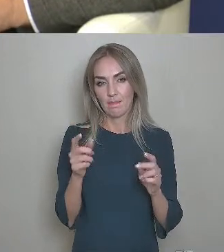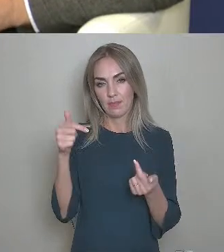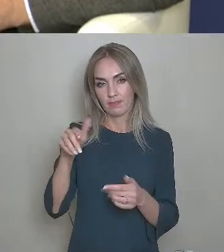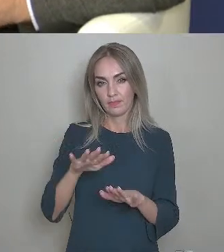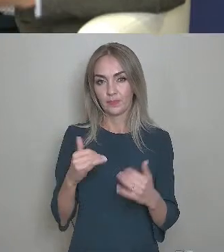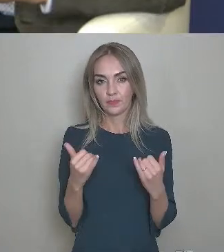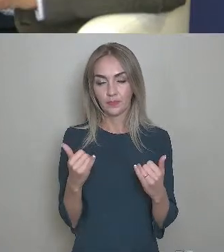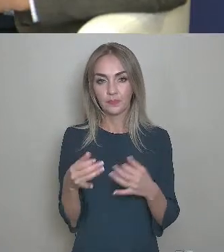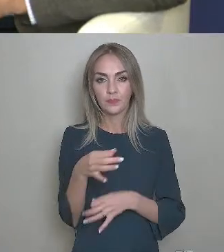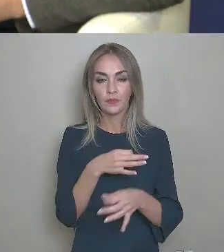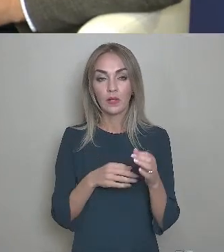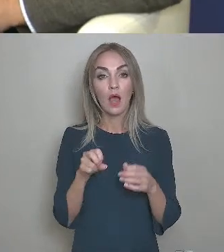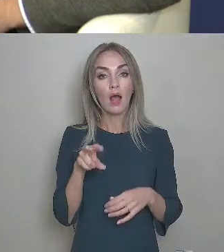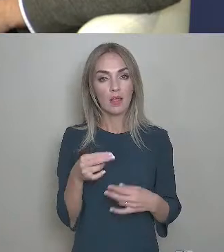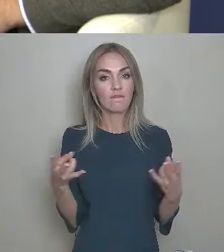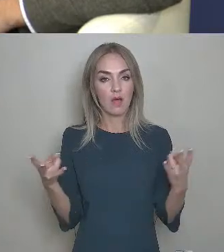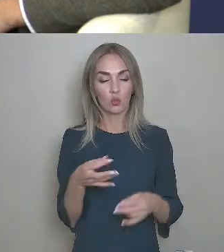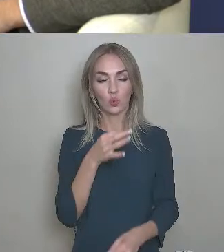discussion, but